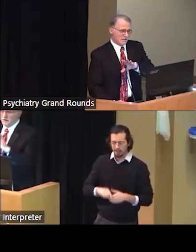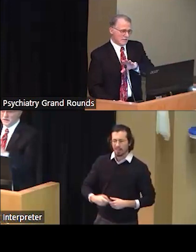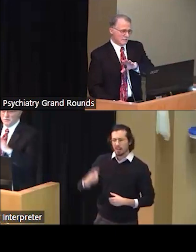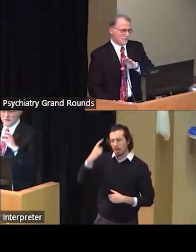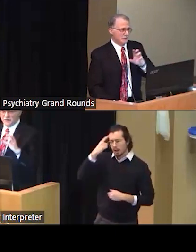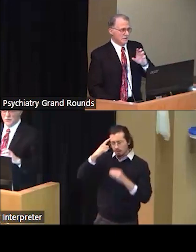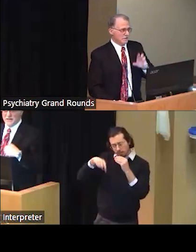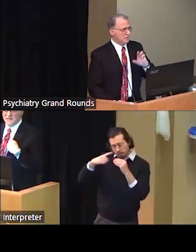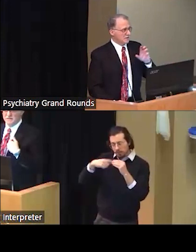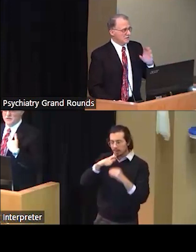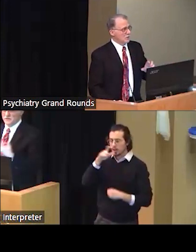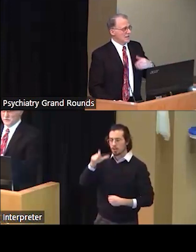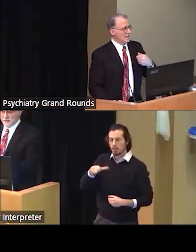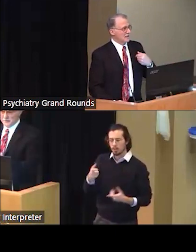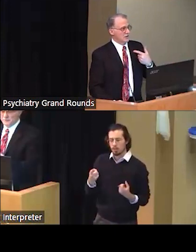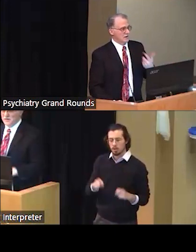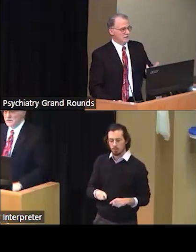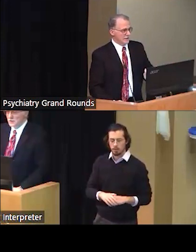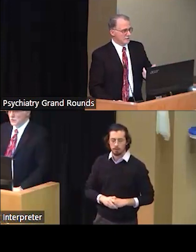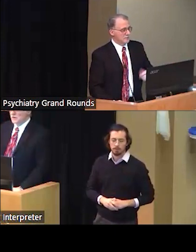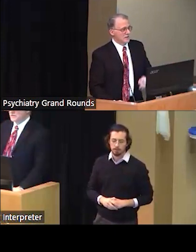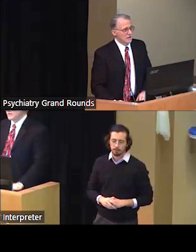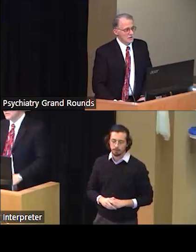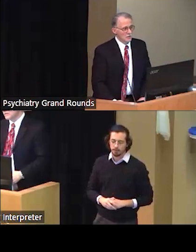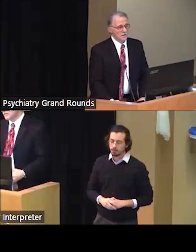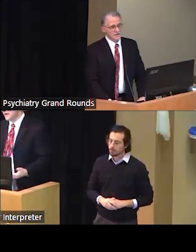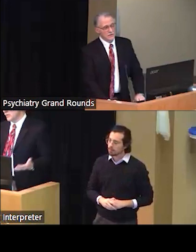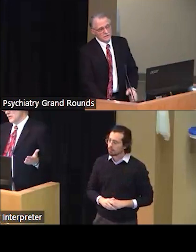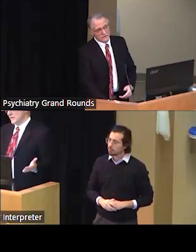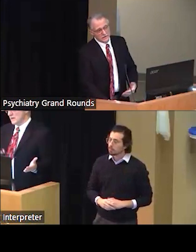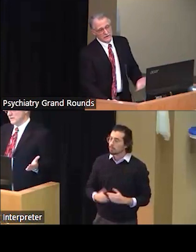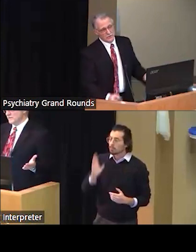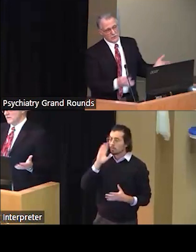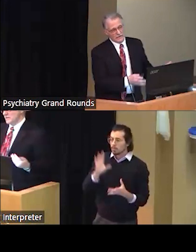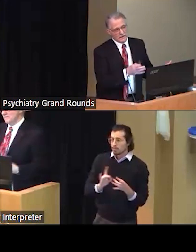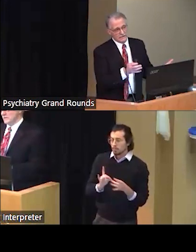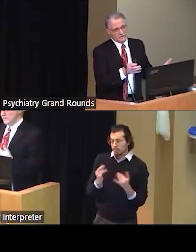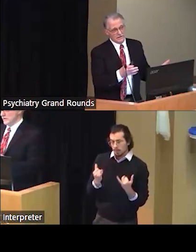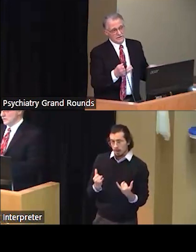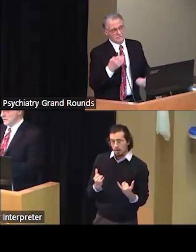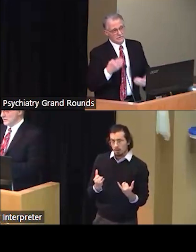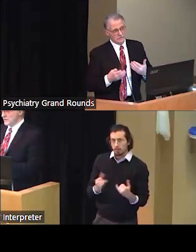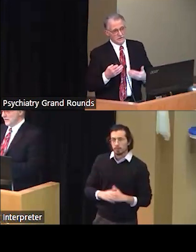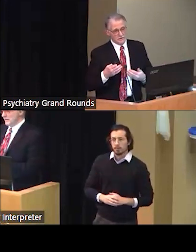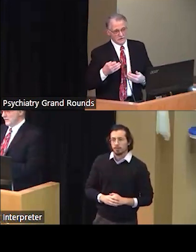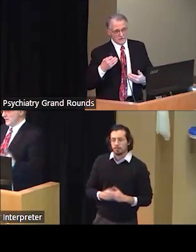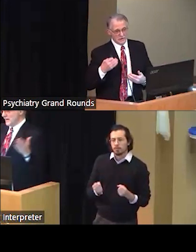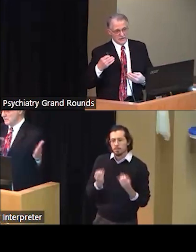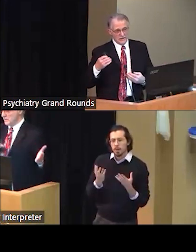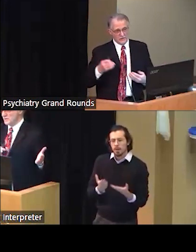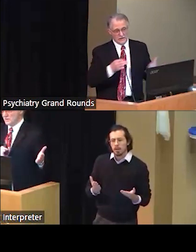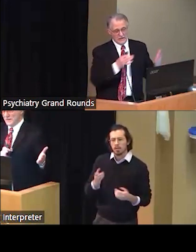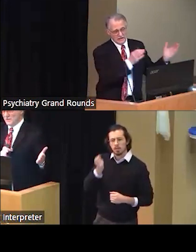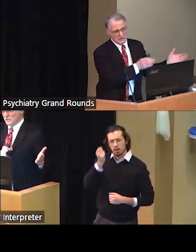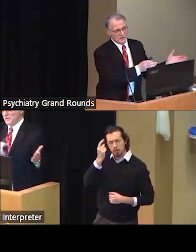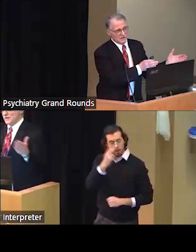to be there, that if we think about different ways of delivery. So I'll say right now, we have a lot of things and to